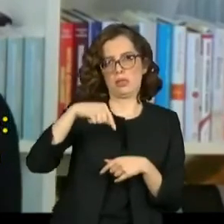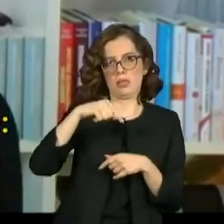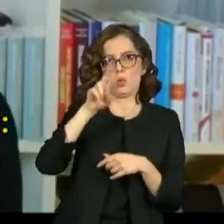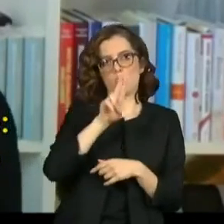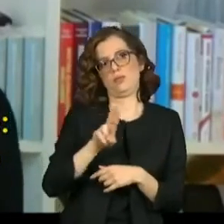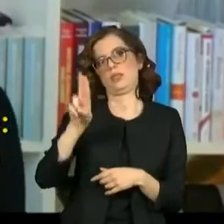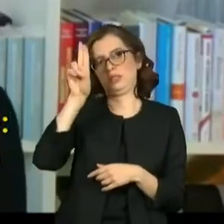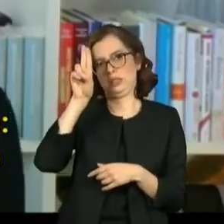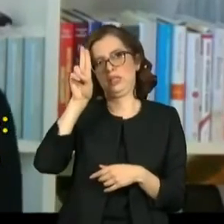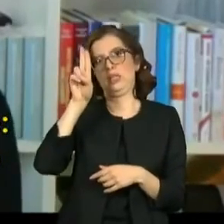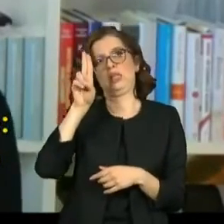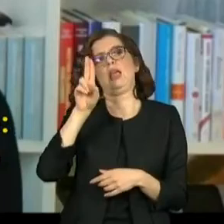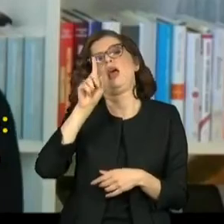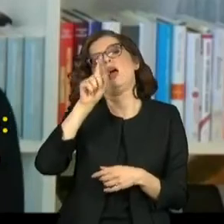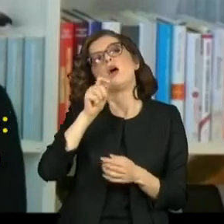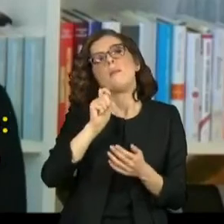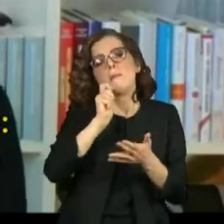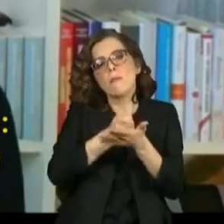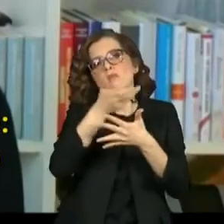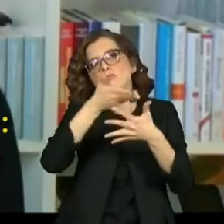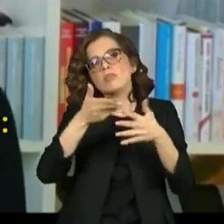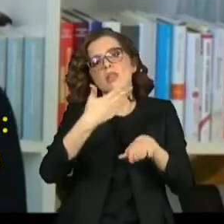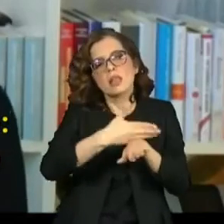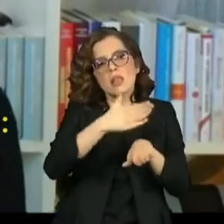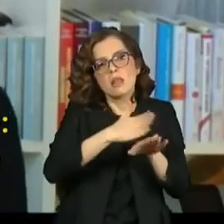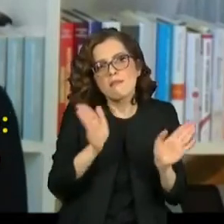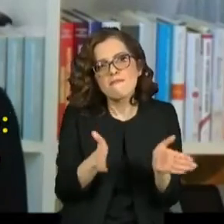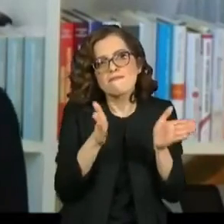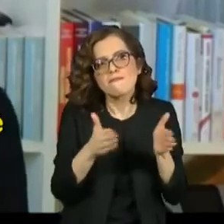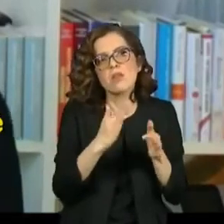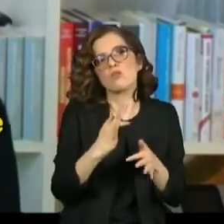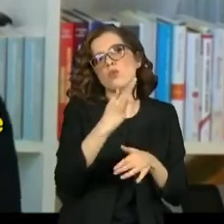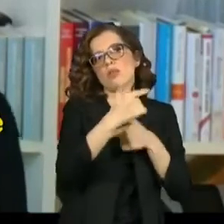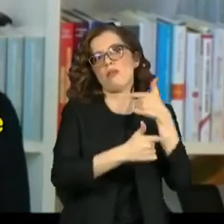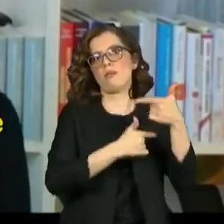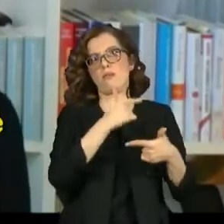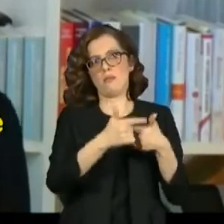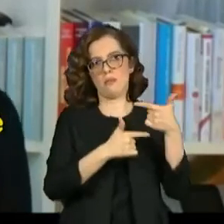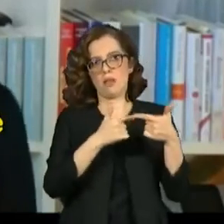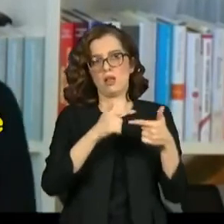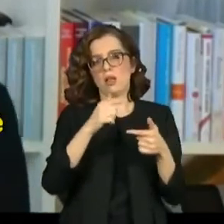go to university. So you could borrow to get a training